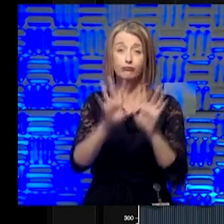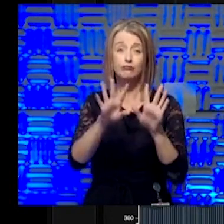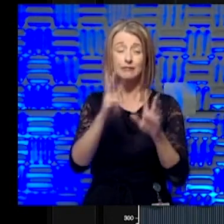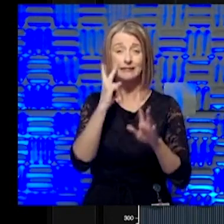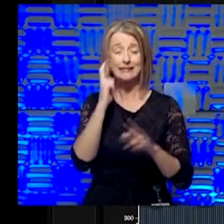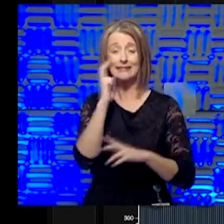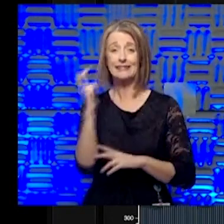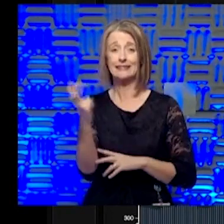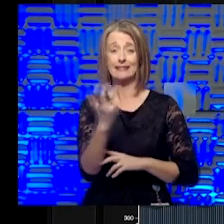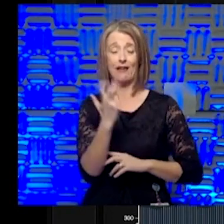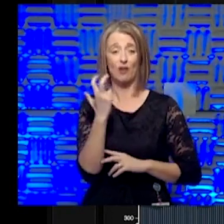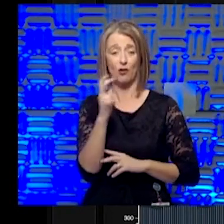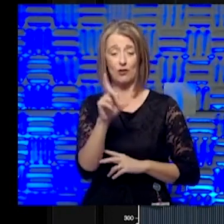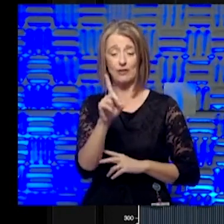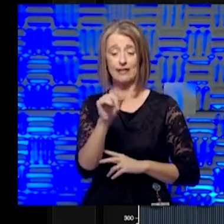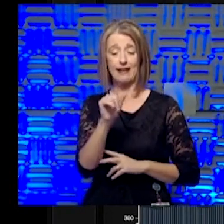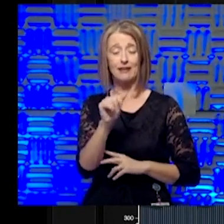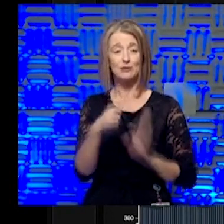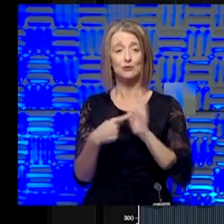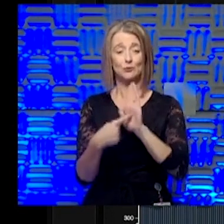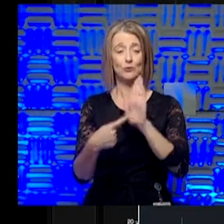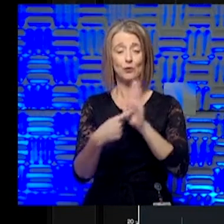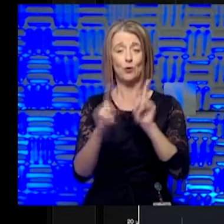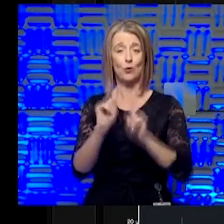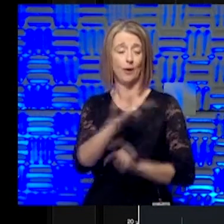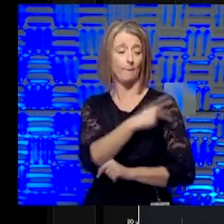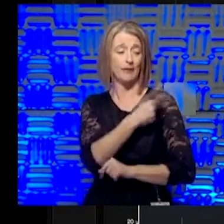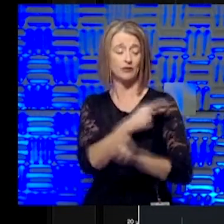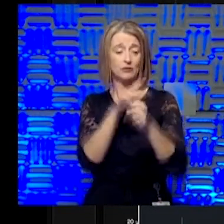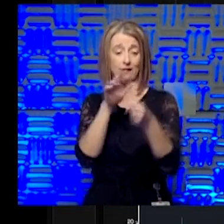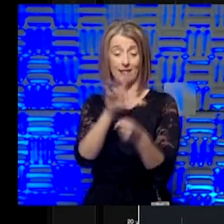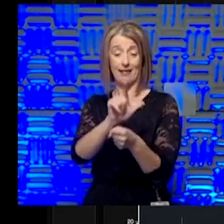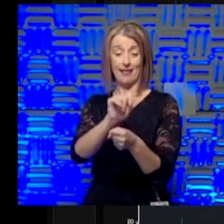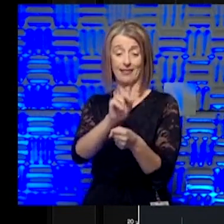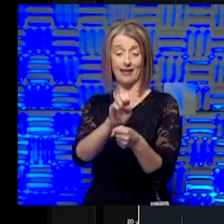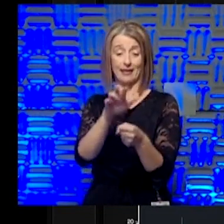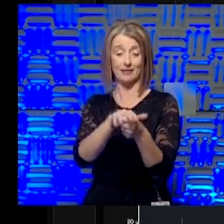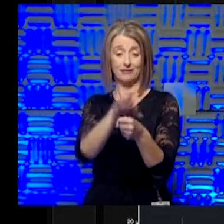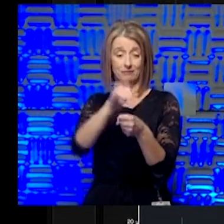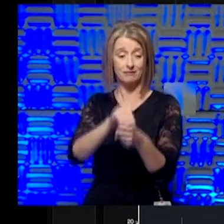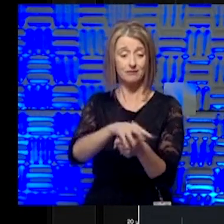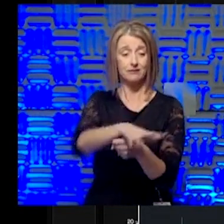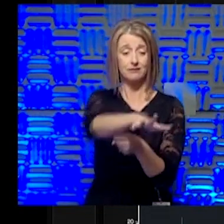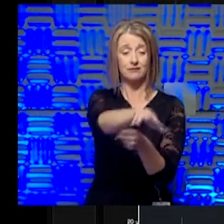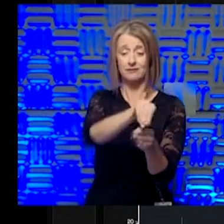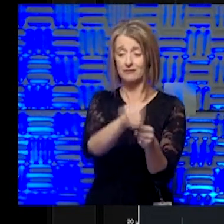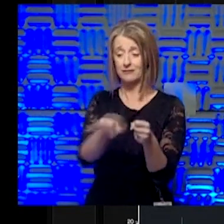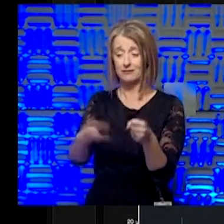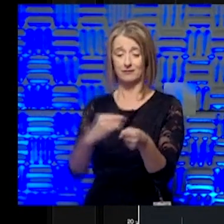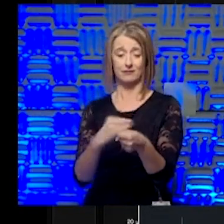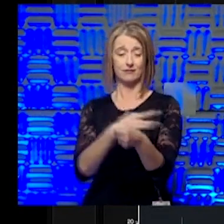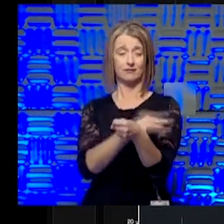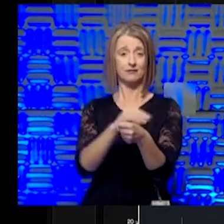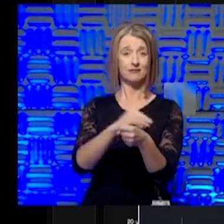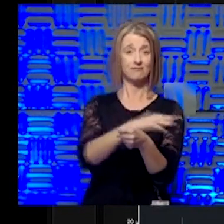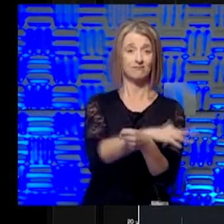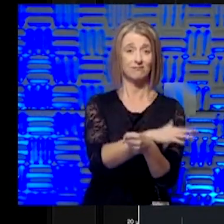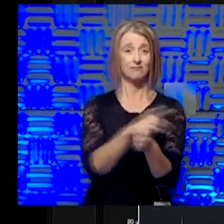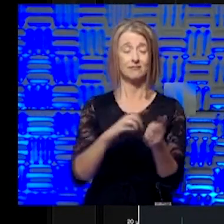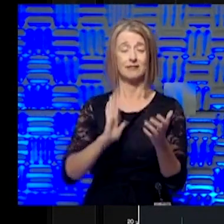cellular data showing where patients or individuals had gone from the bars out to these other areas